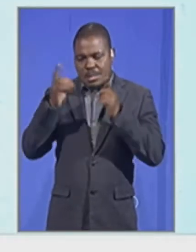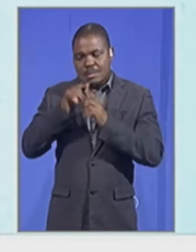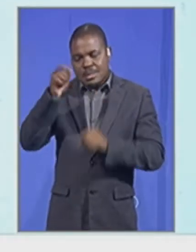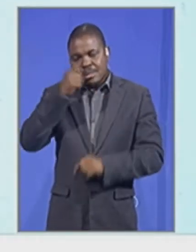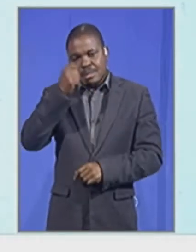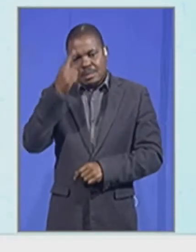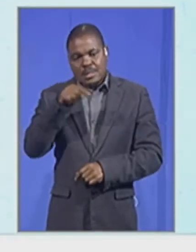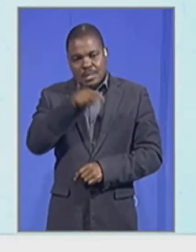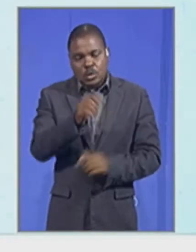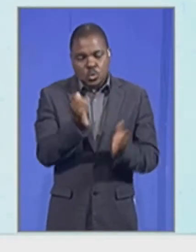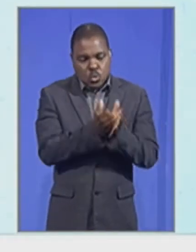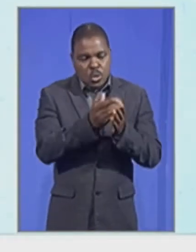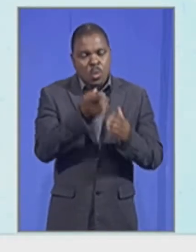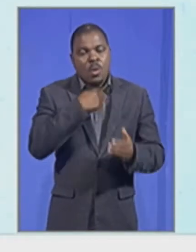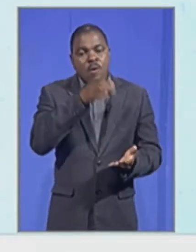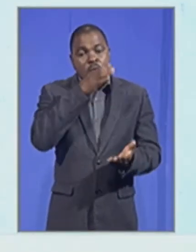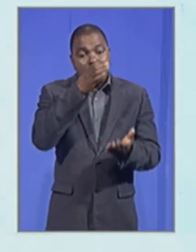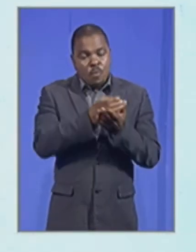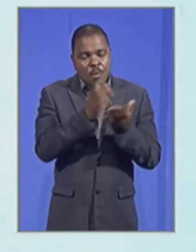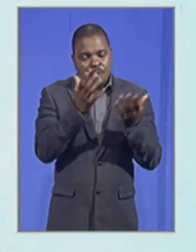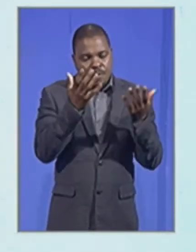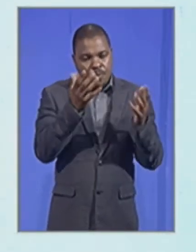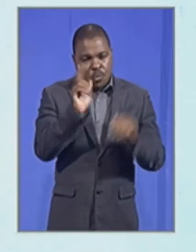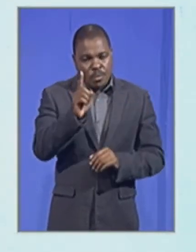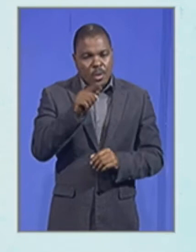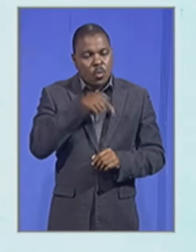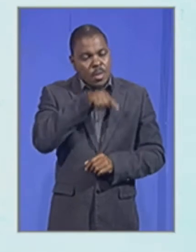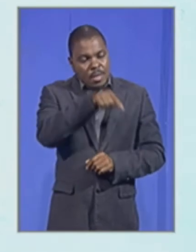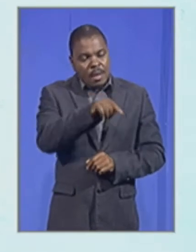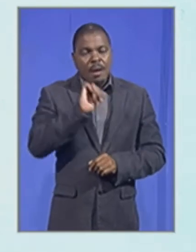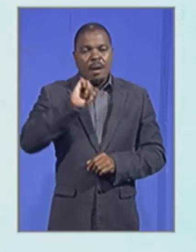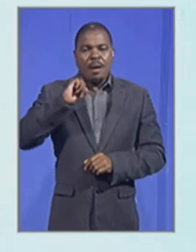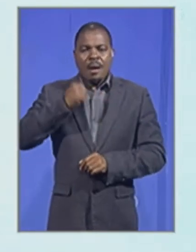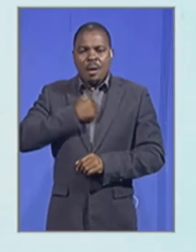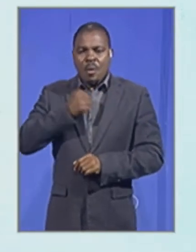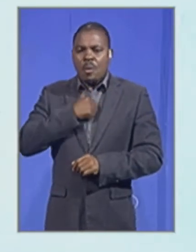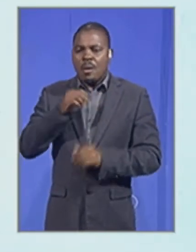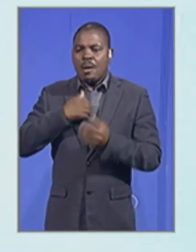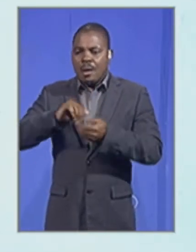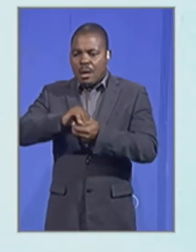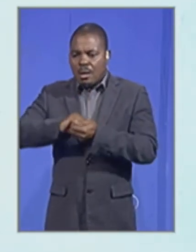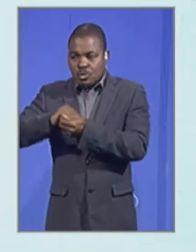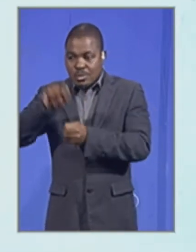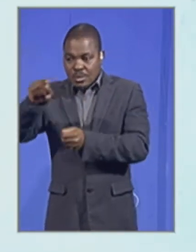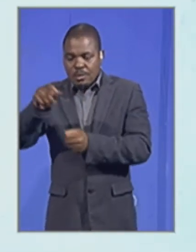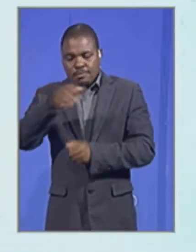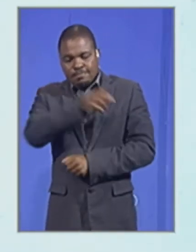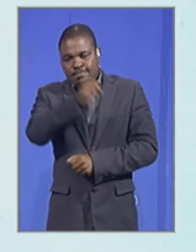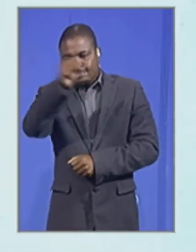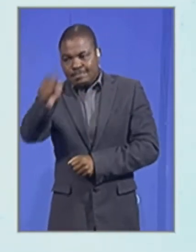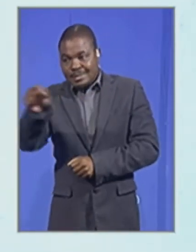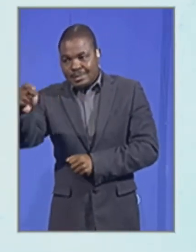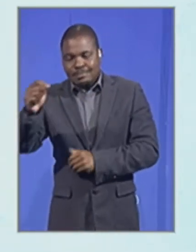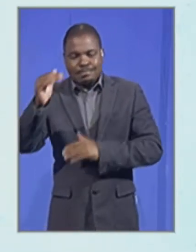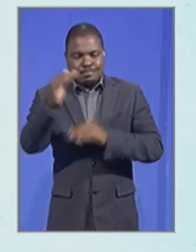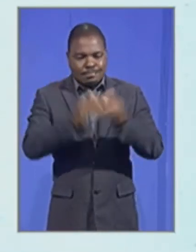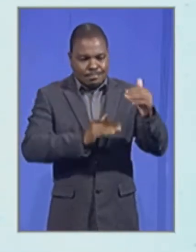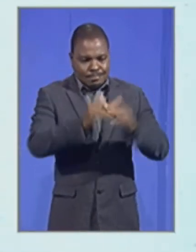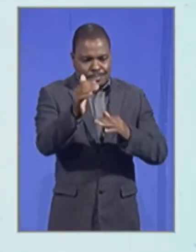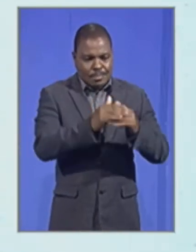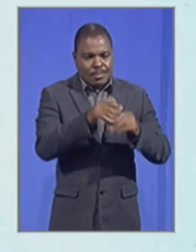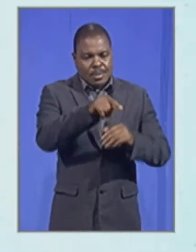also confirm that we have allocated that school to one of our implementing agencies to start with the construction in the current financial